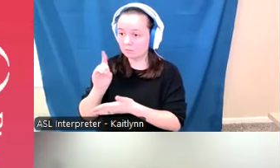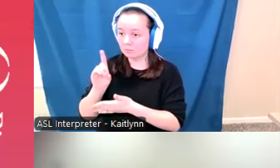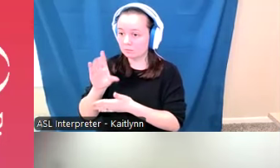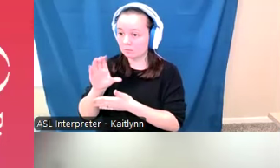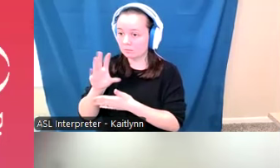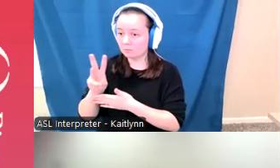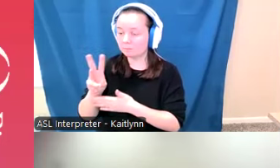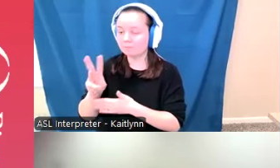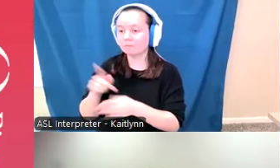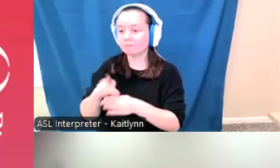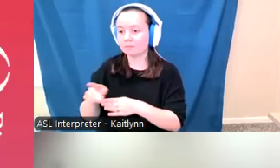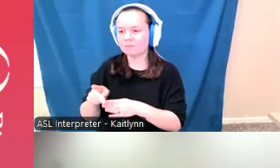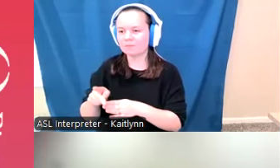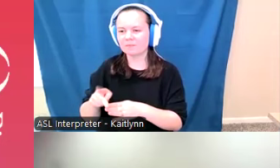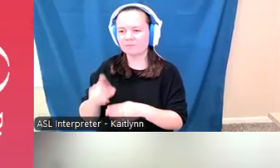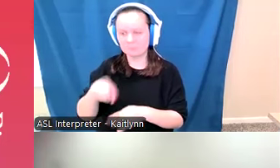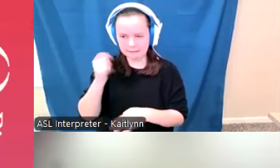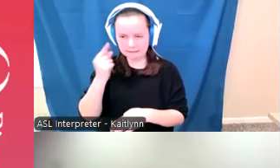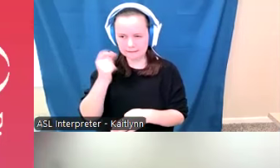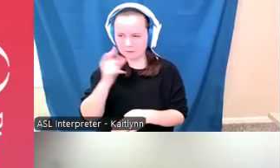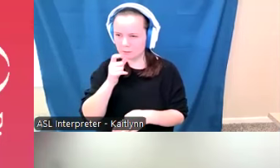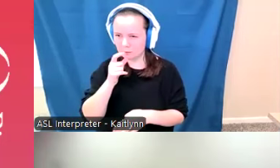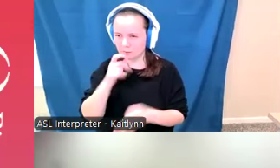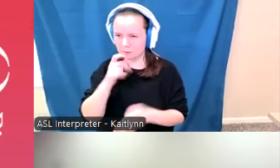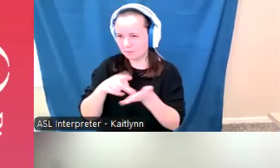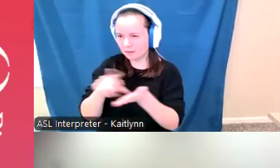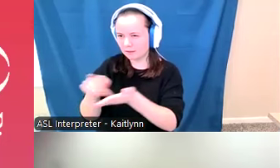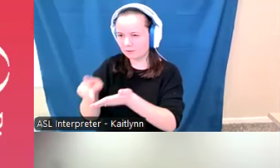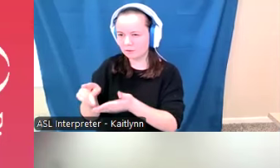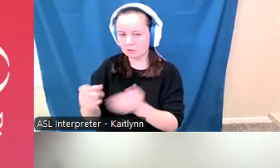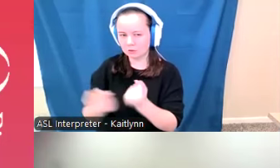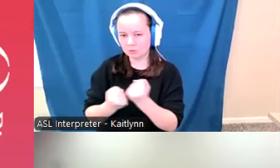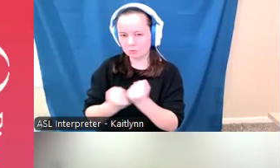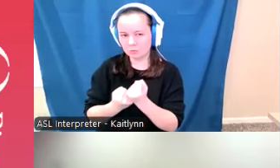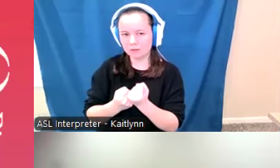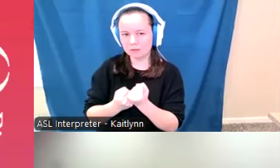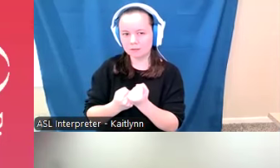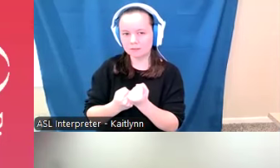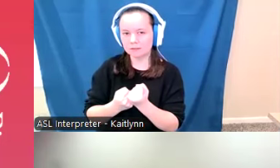who is paying for these long-term services and supports, otherwise known as LTSS.